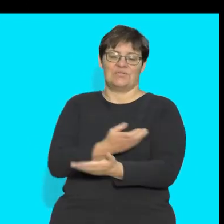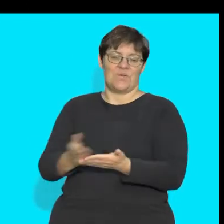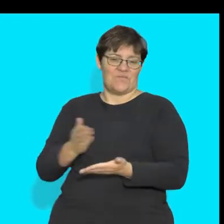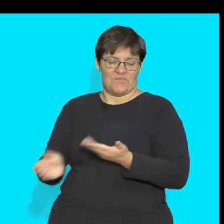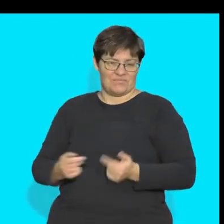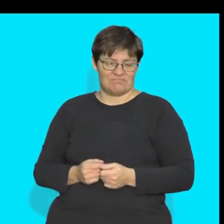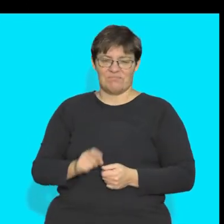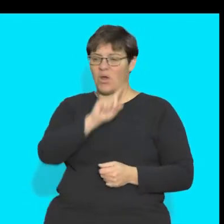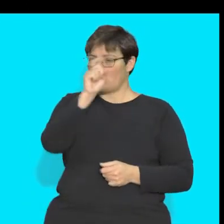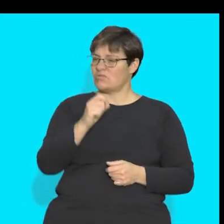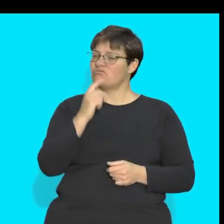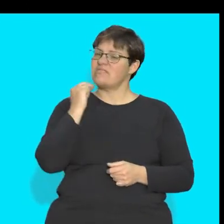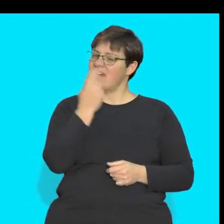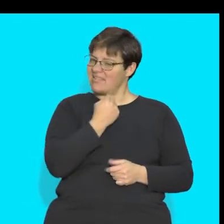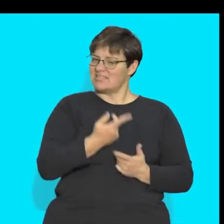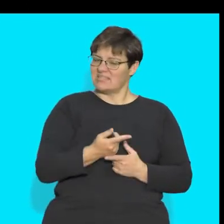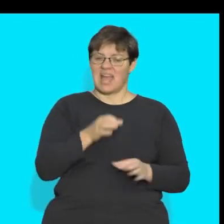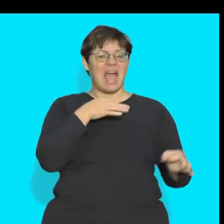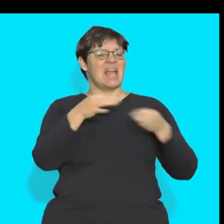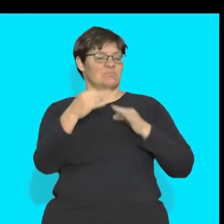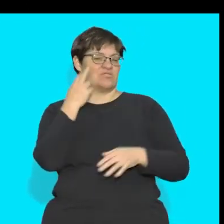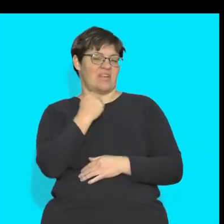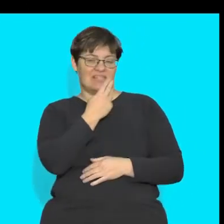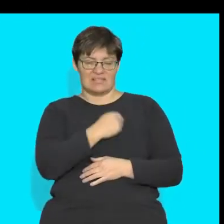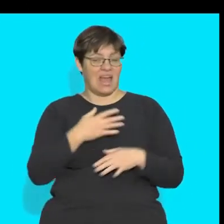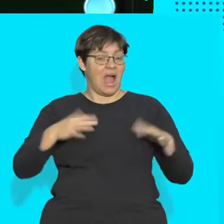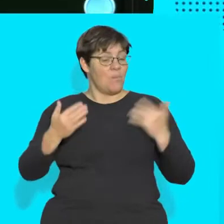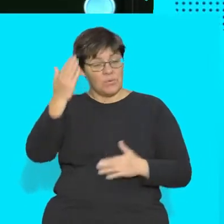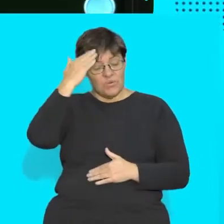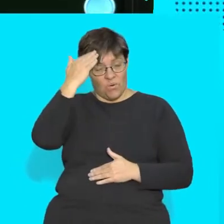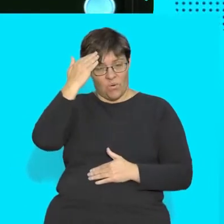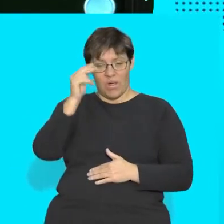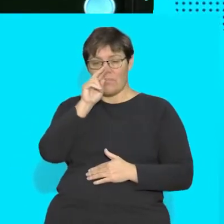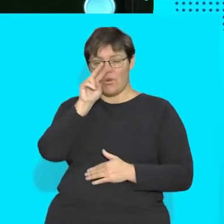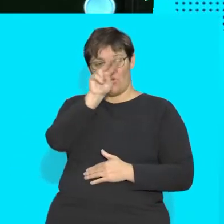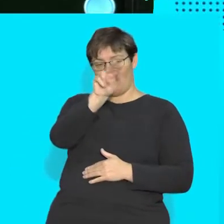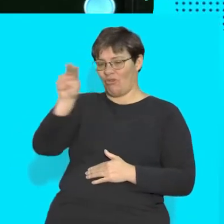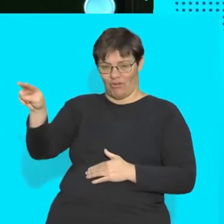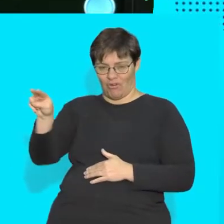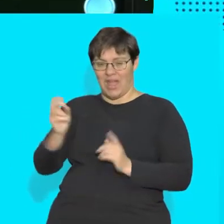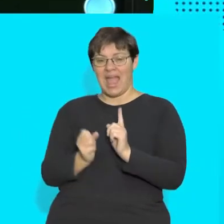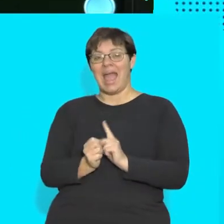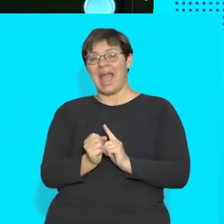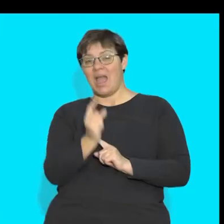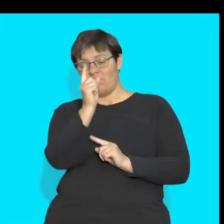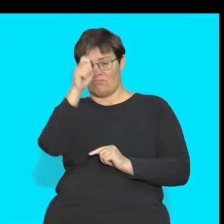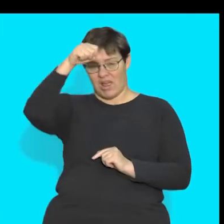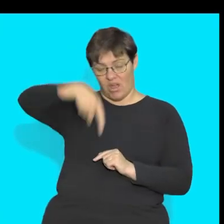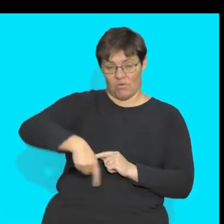That's a nice question, it's a nice explanation. And how did I know? Because I looked at the direction of the